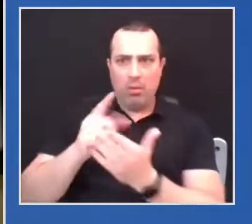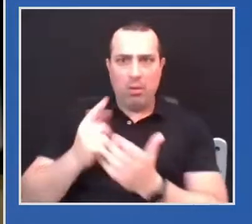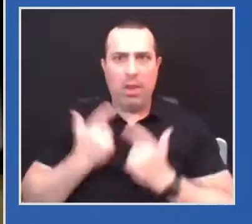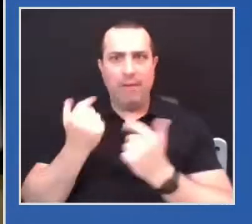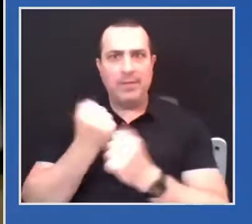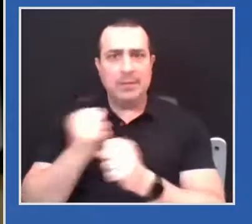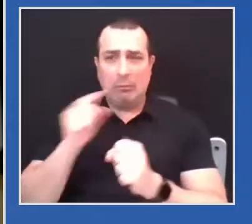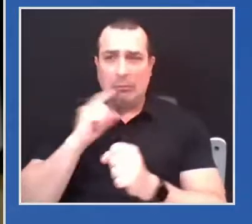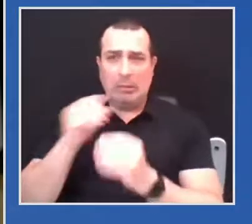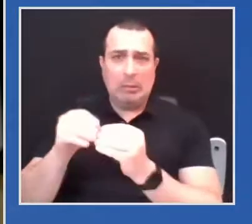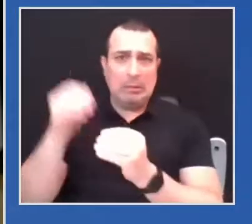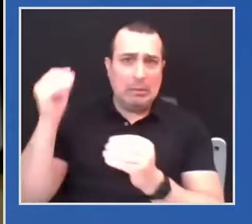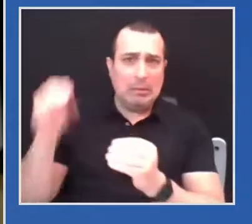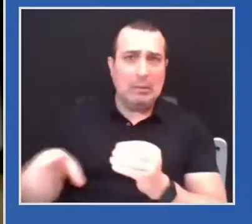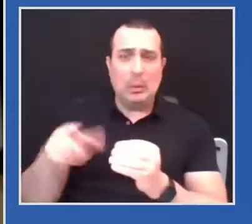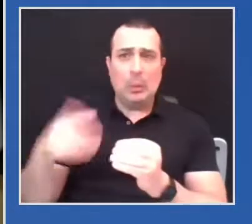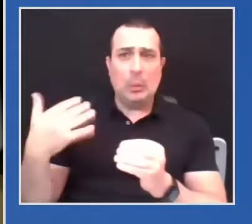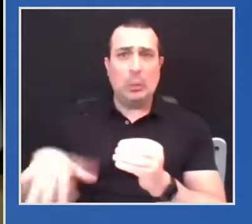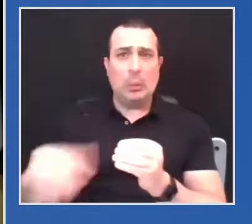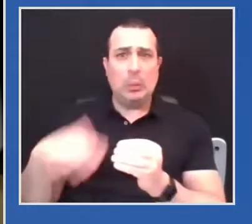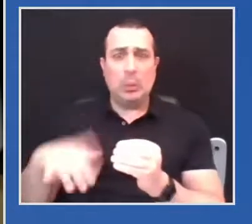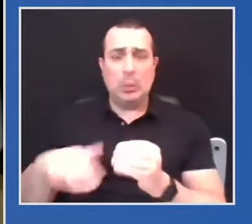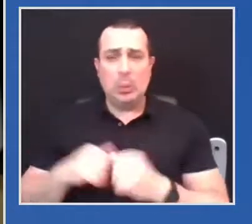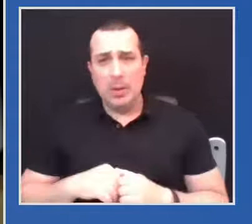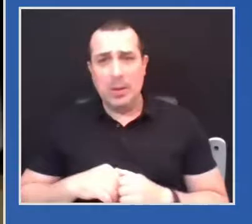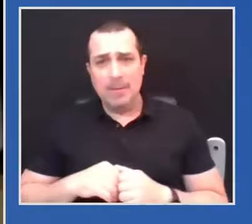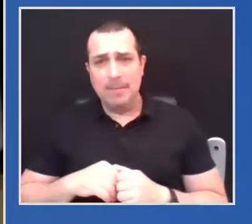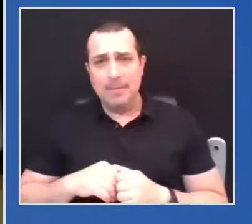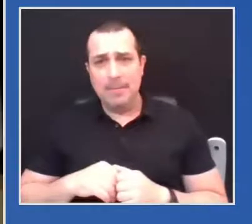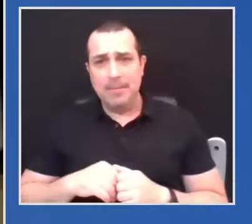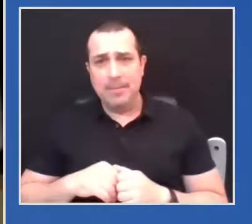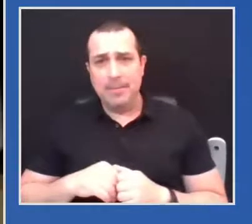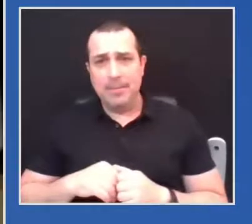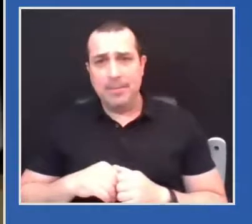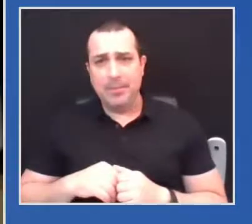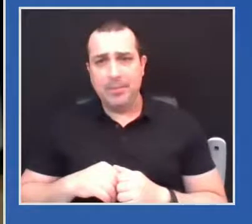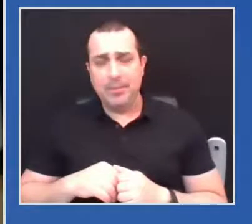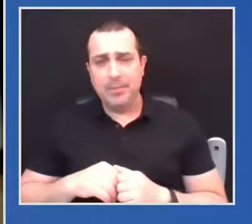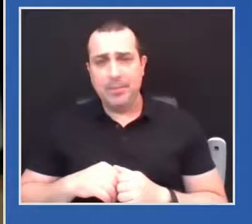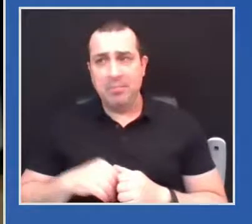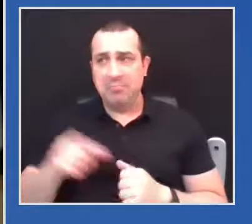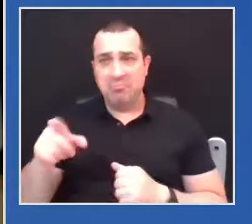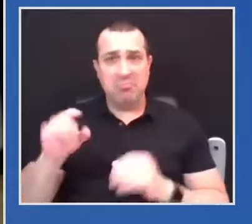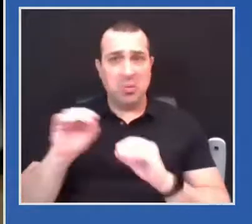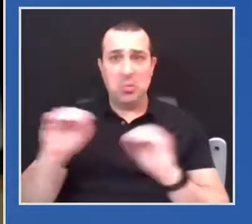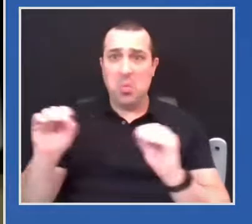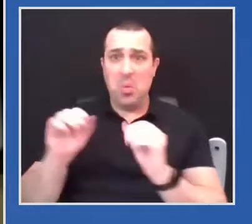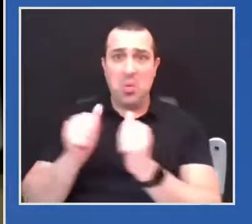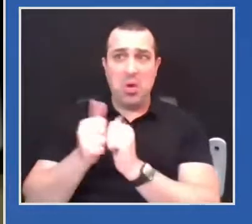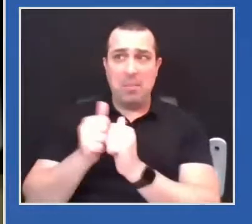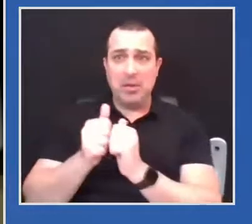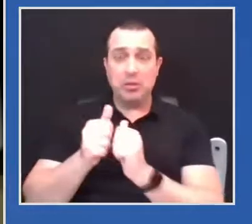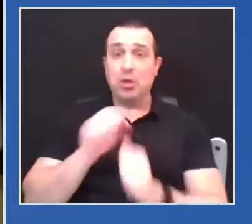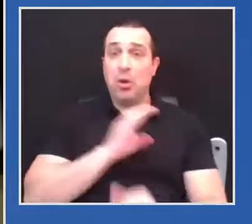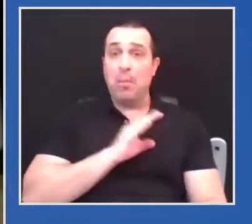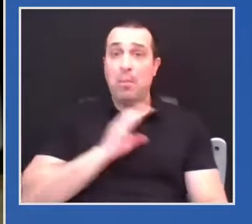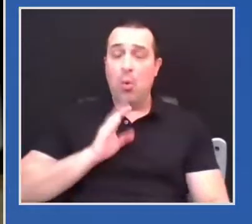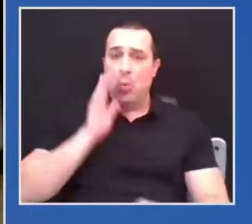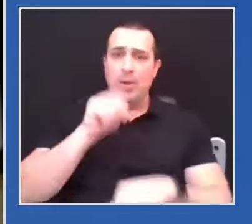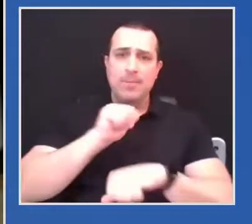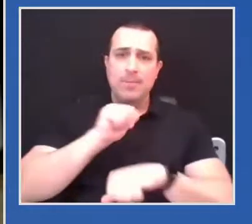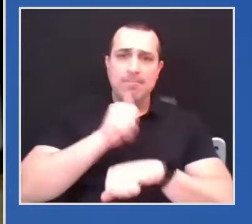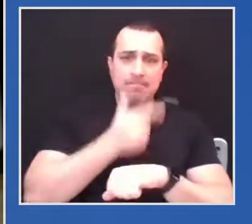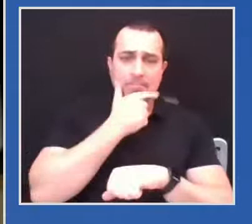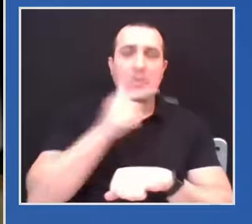leg, figuratively and literally, that have no competition. This board's going to set up and say, this is how much you can